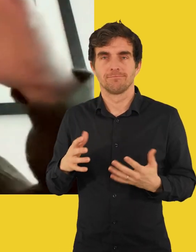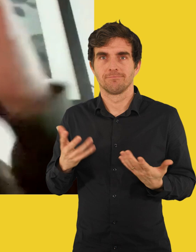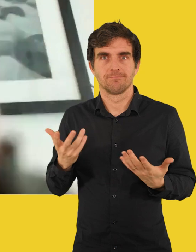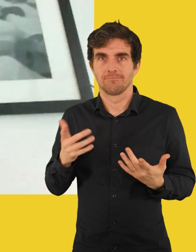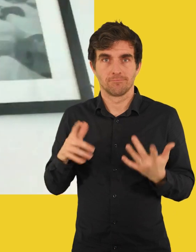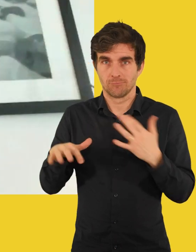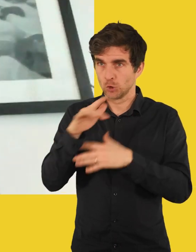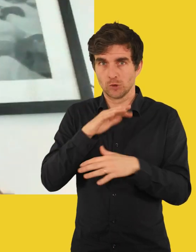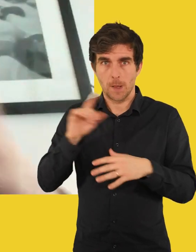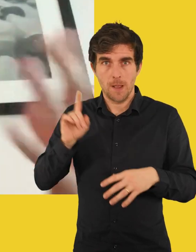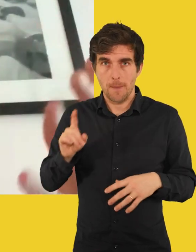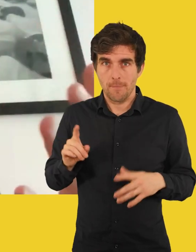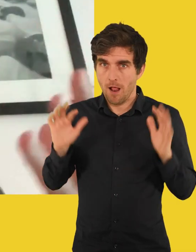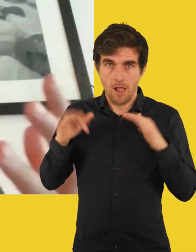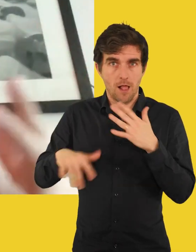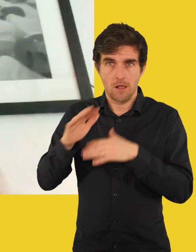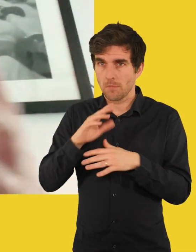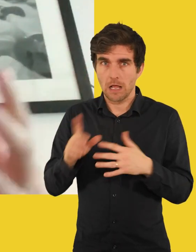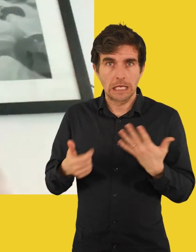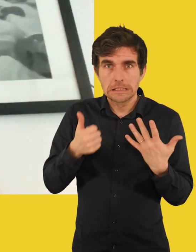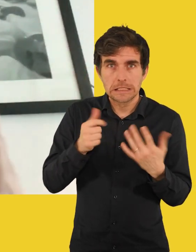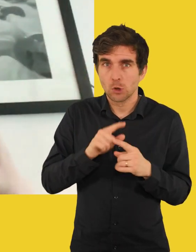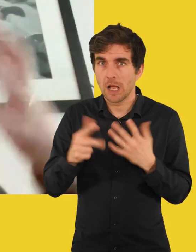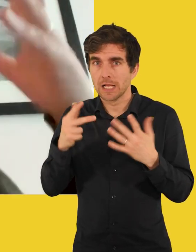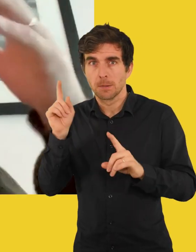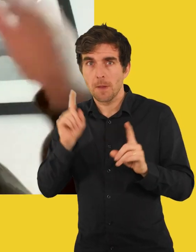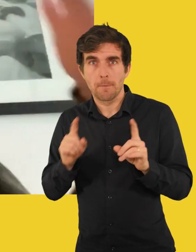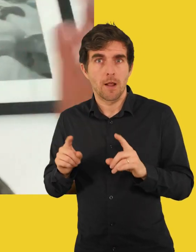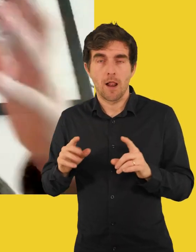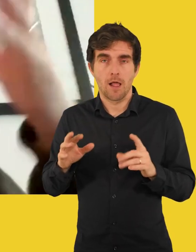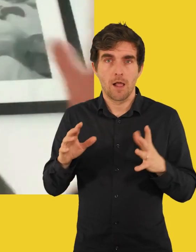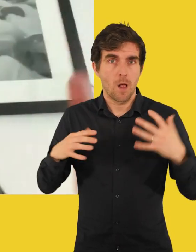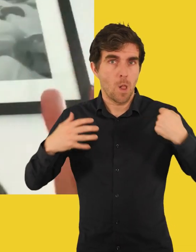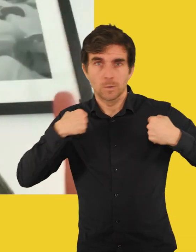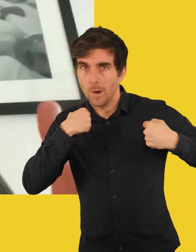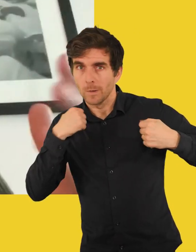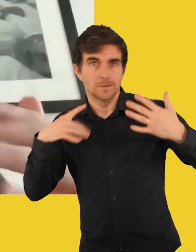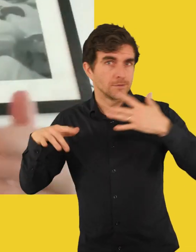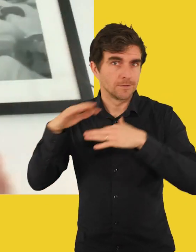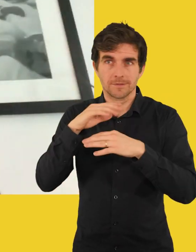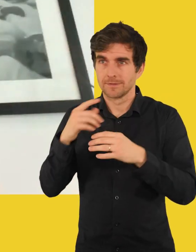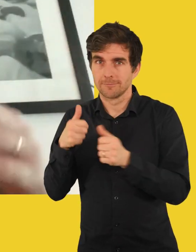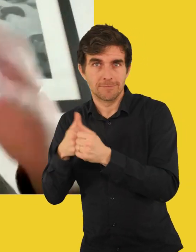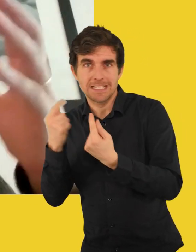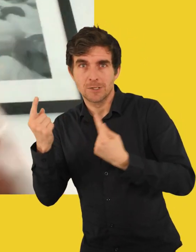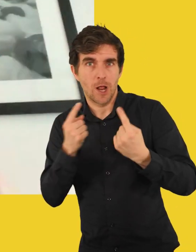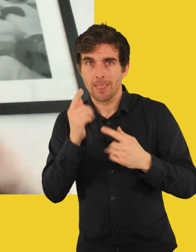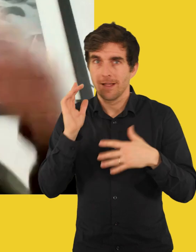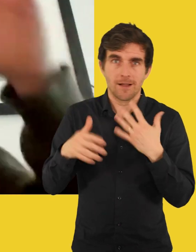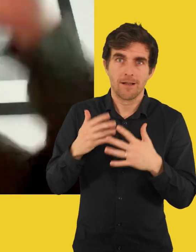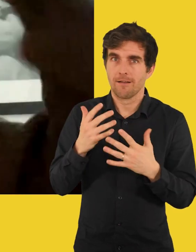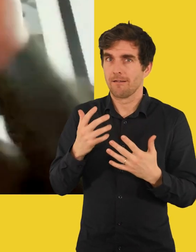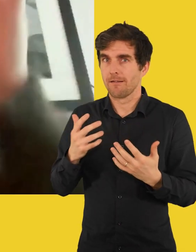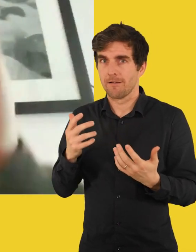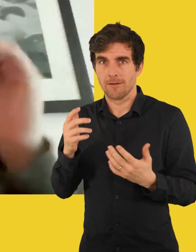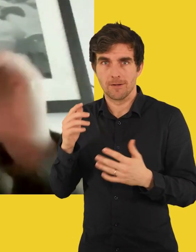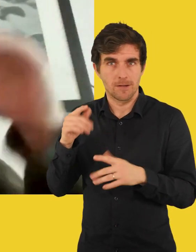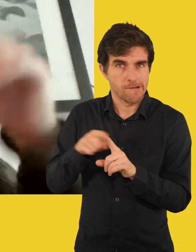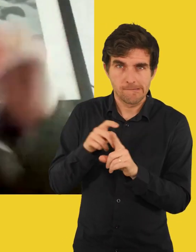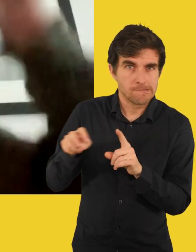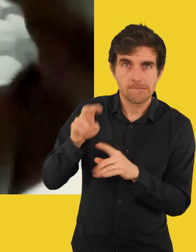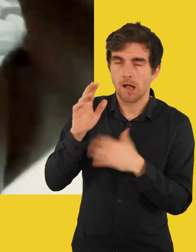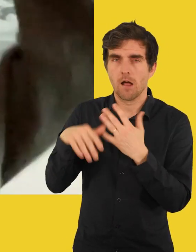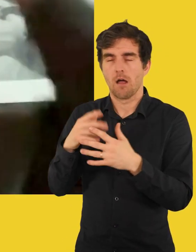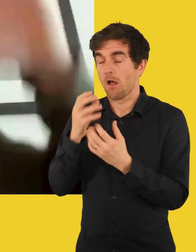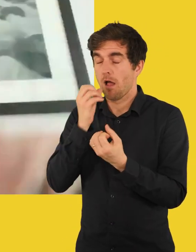staggering body balance. There are probably about 6 to 8 people who are balancing on each other's kind of hands and,